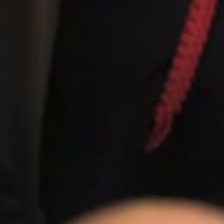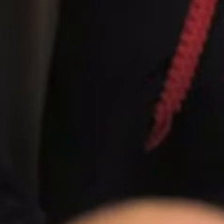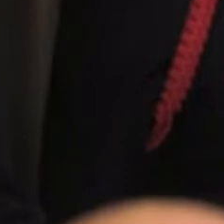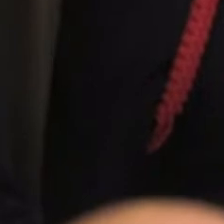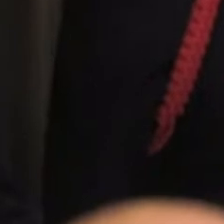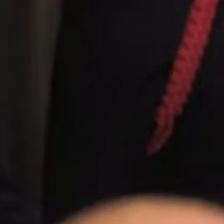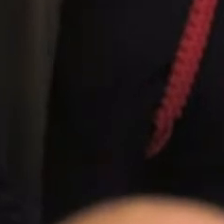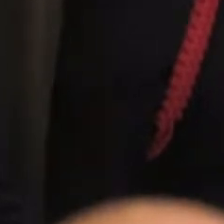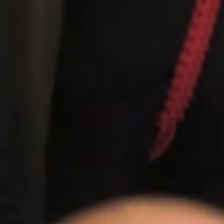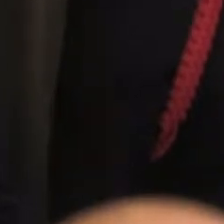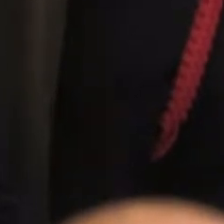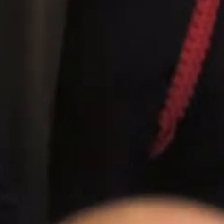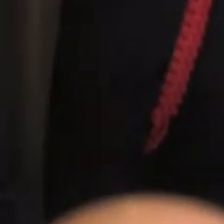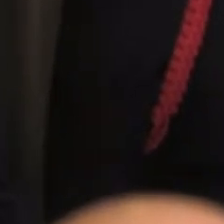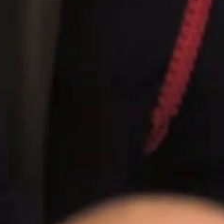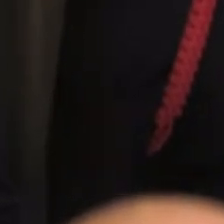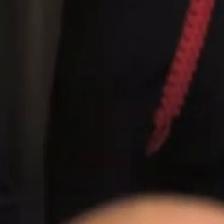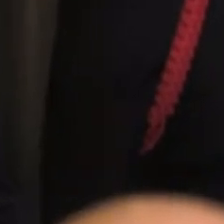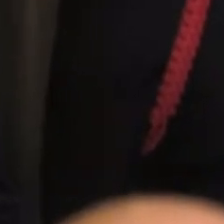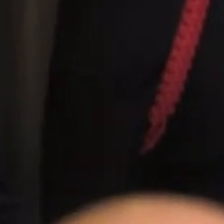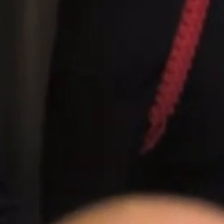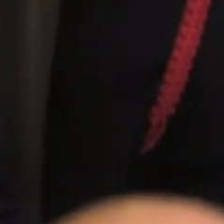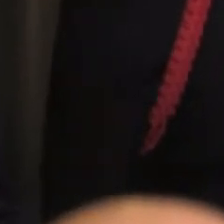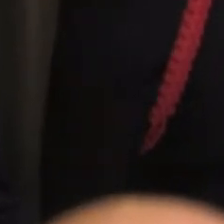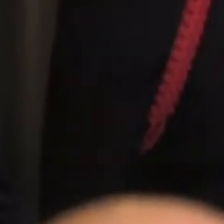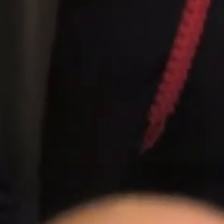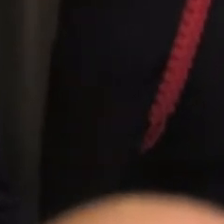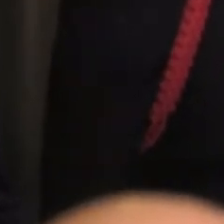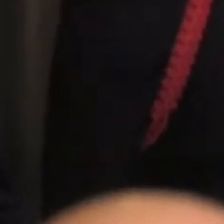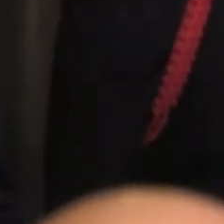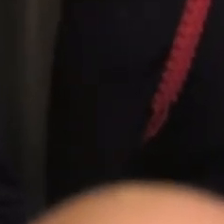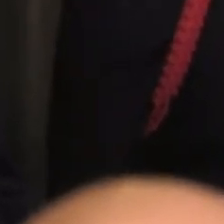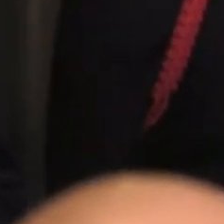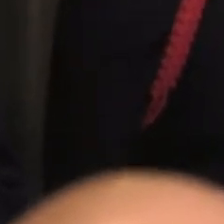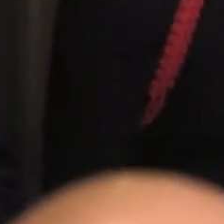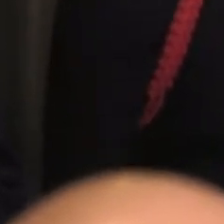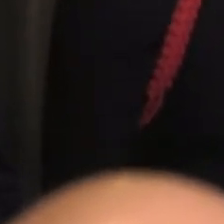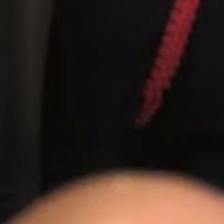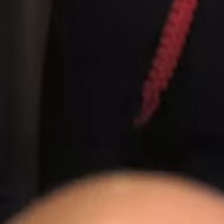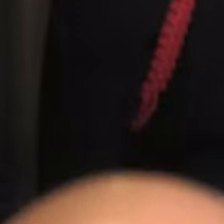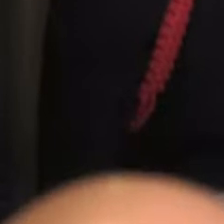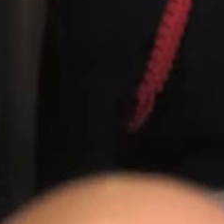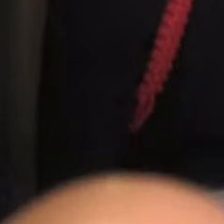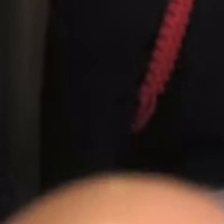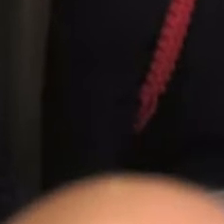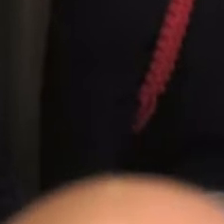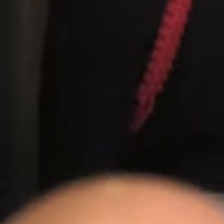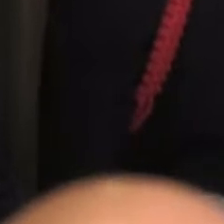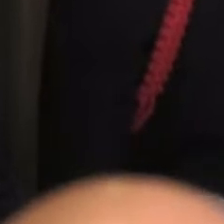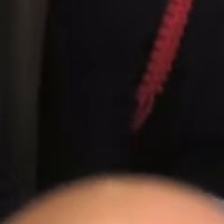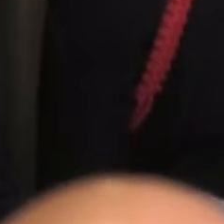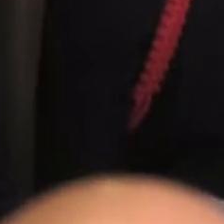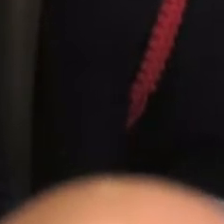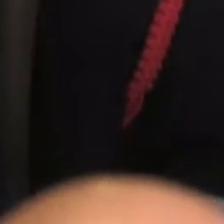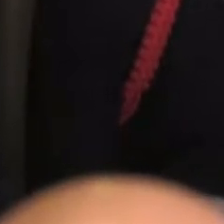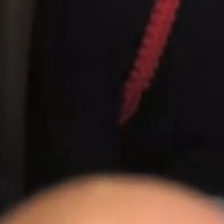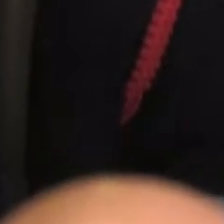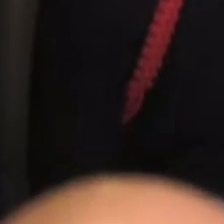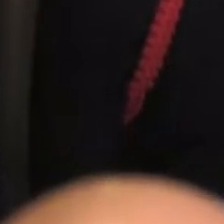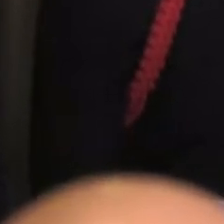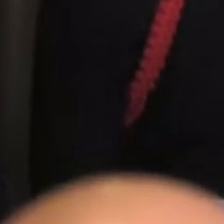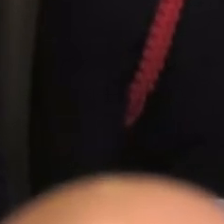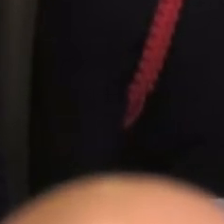You Indian tribe. I am part of the Ungapagrig band, and I am the communication director here at Utah Dine